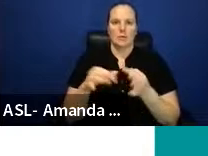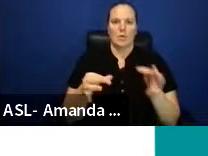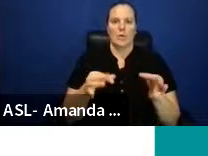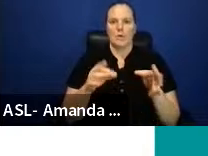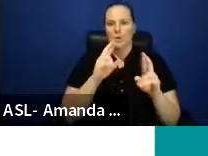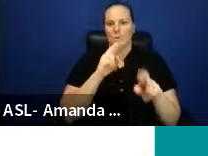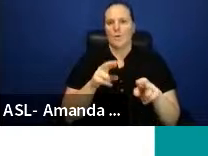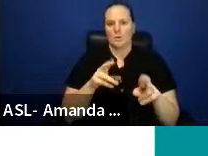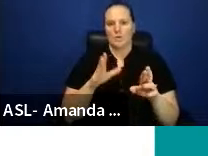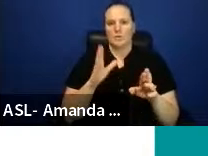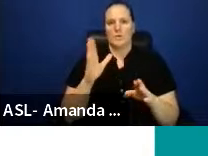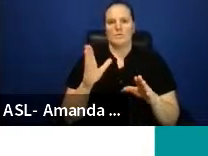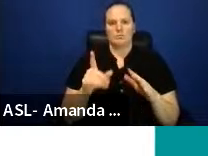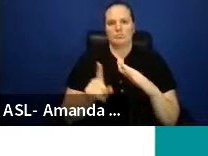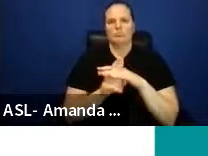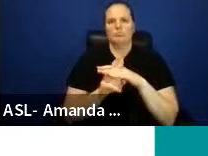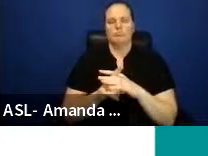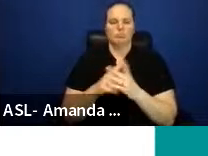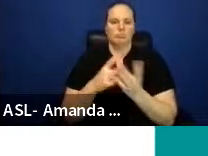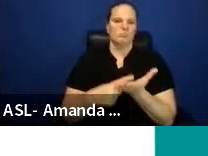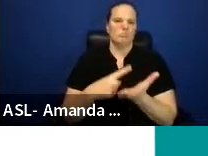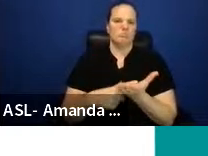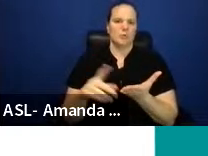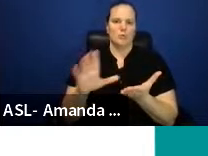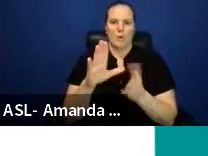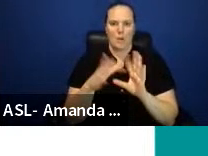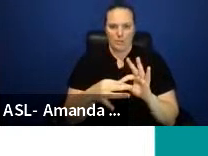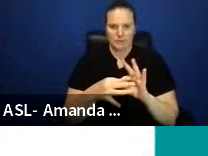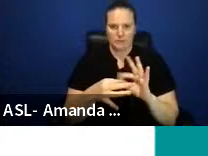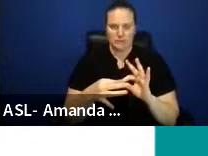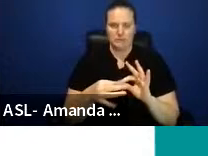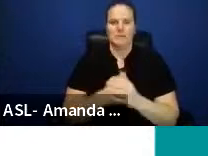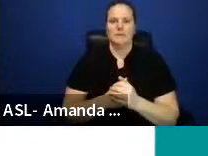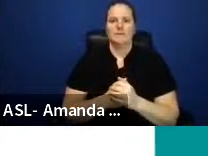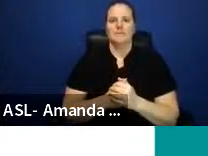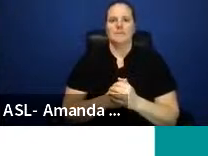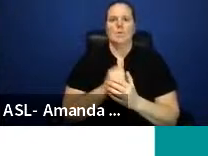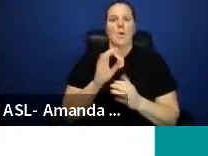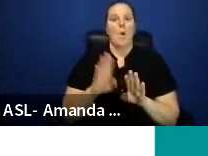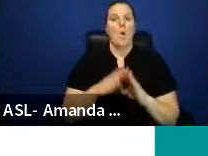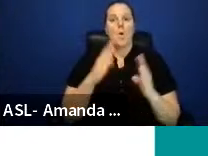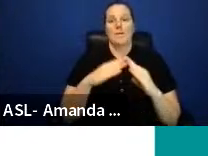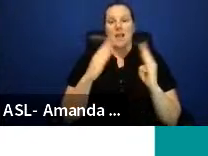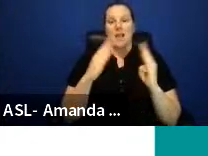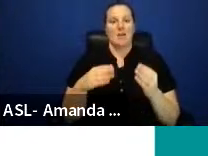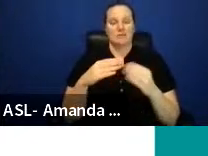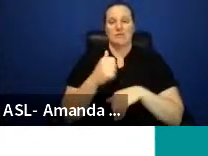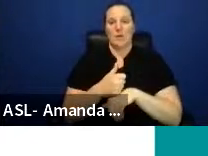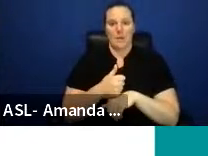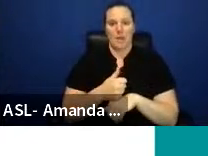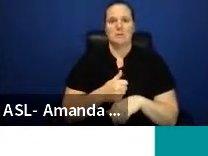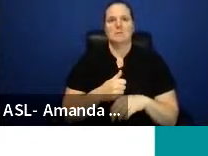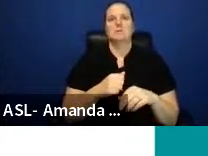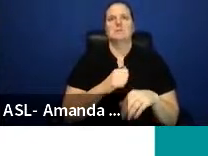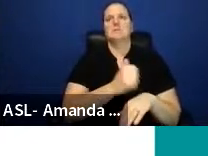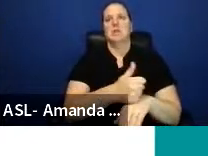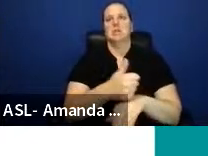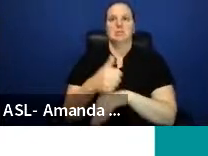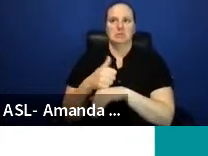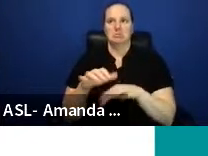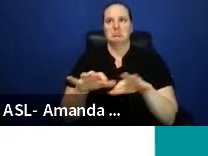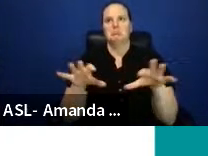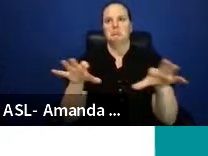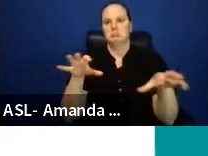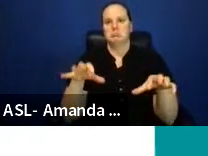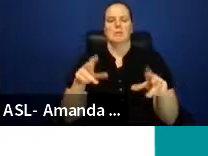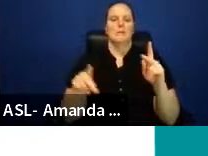there to take your comments. And it will be an open house format where we will have stations around the room for folks